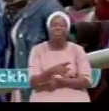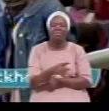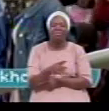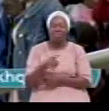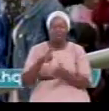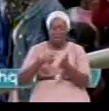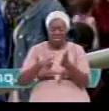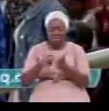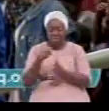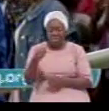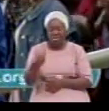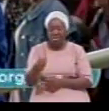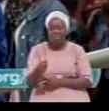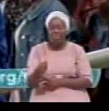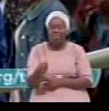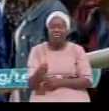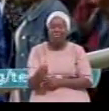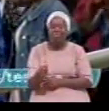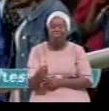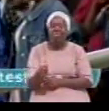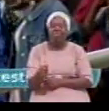Check yourself.